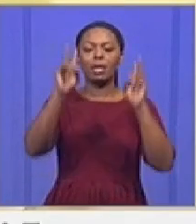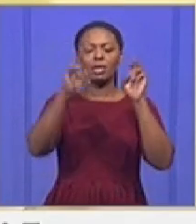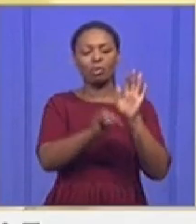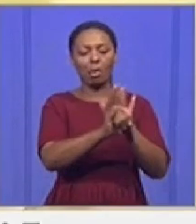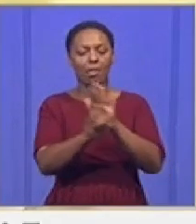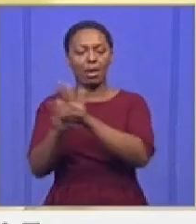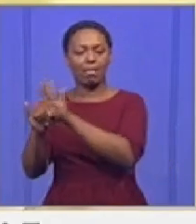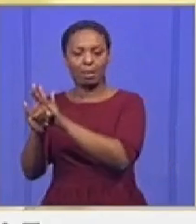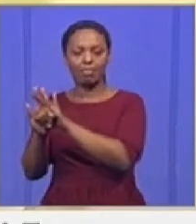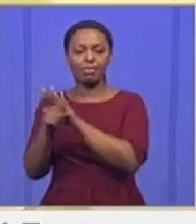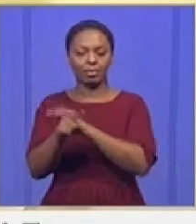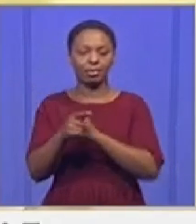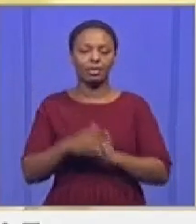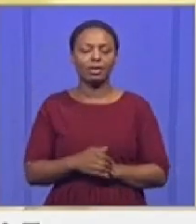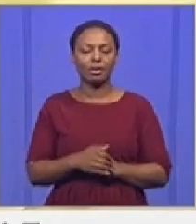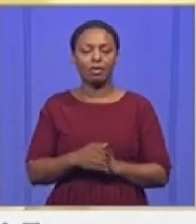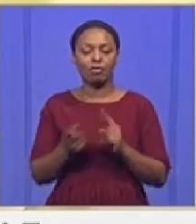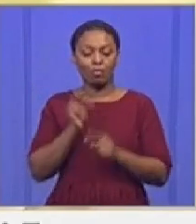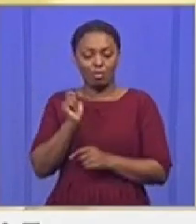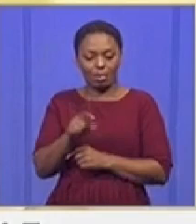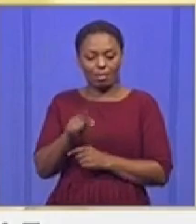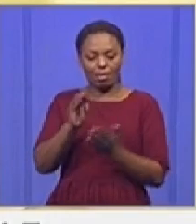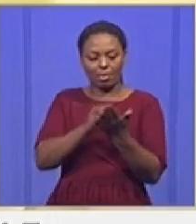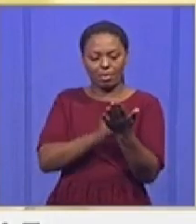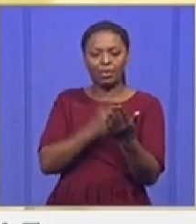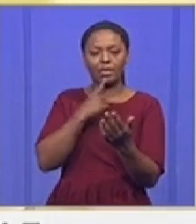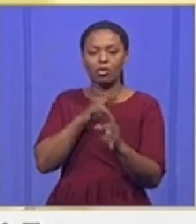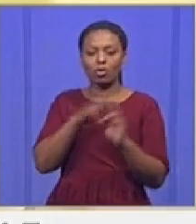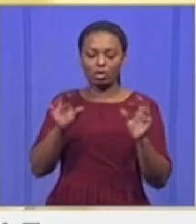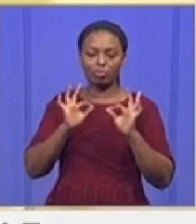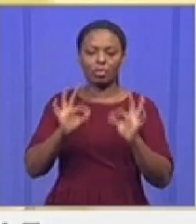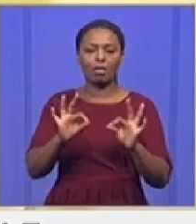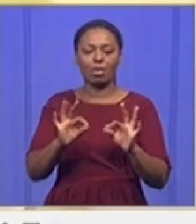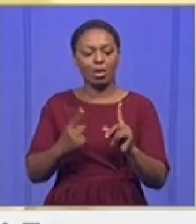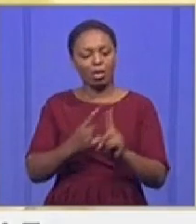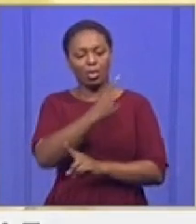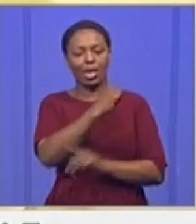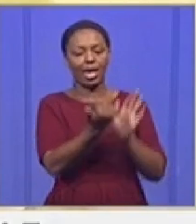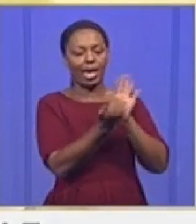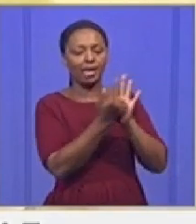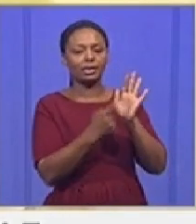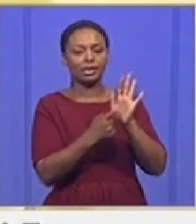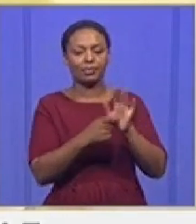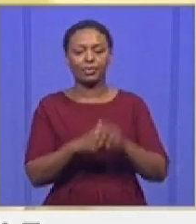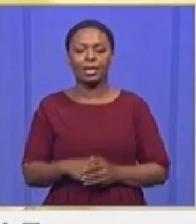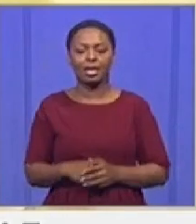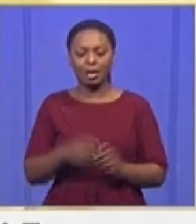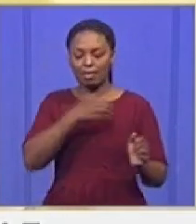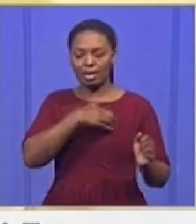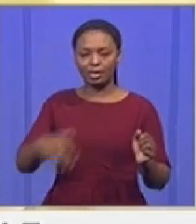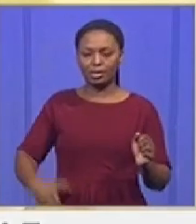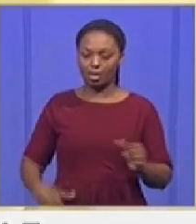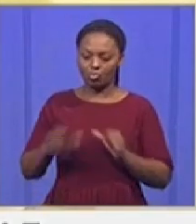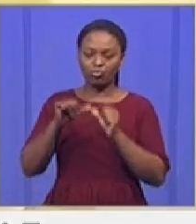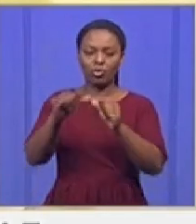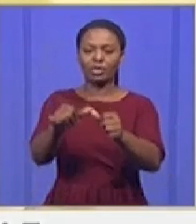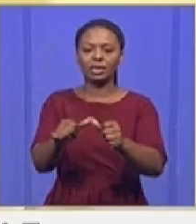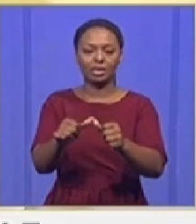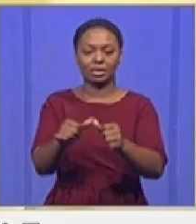identified to be inconsistent with the act. And the president could not